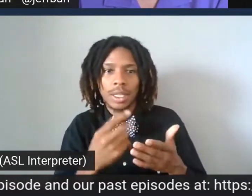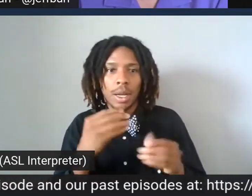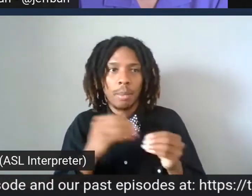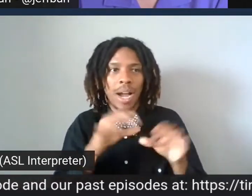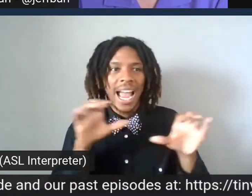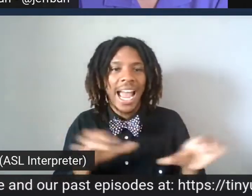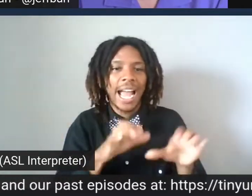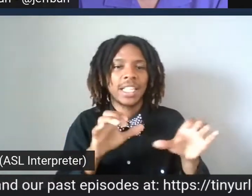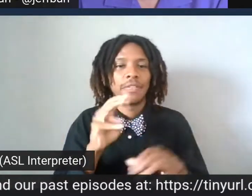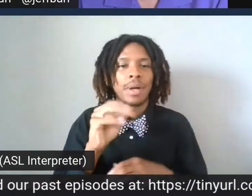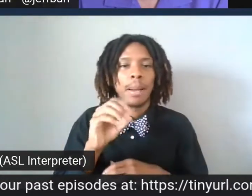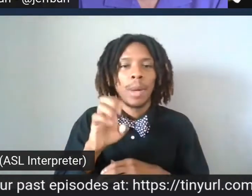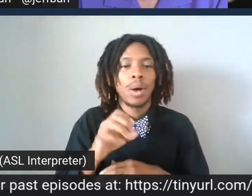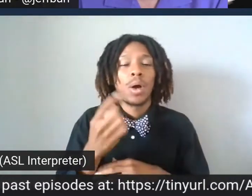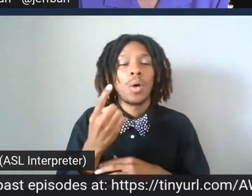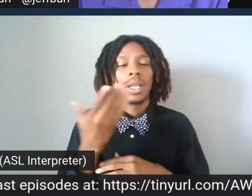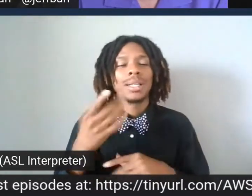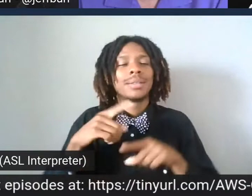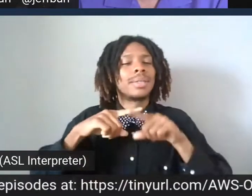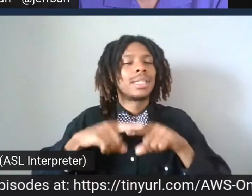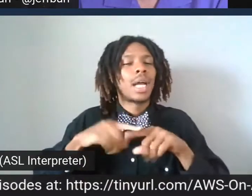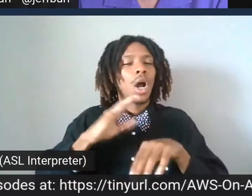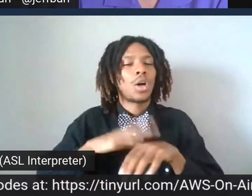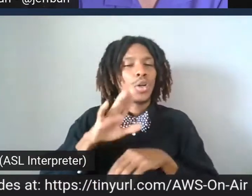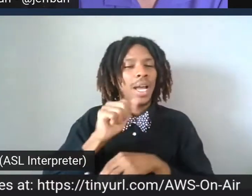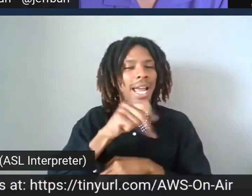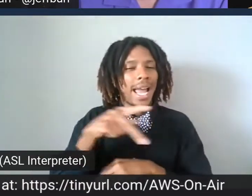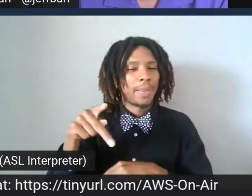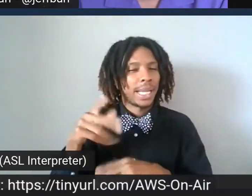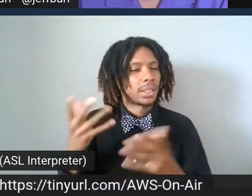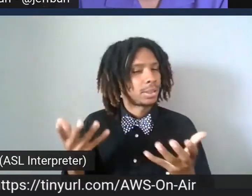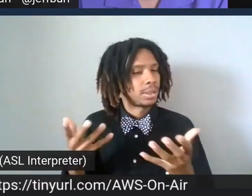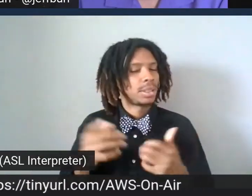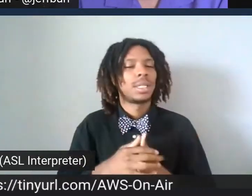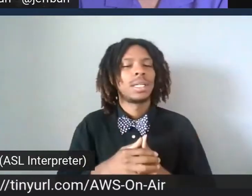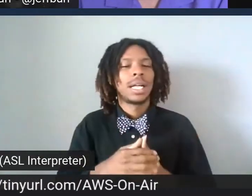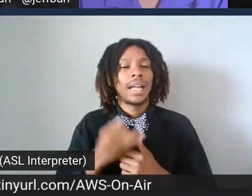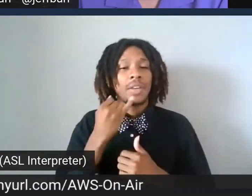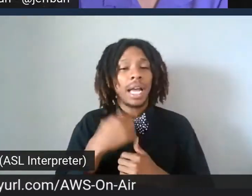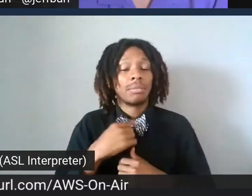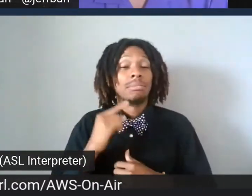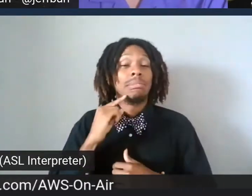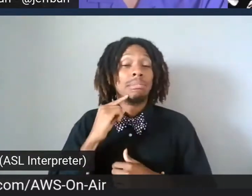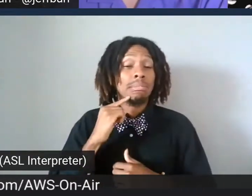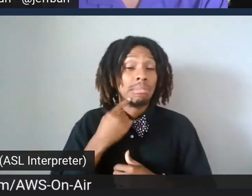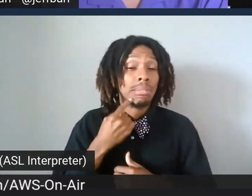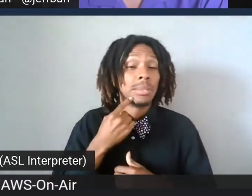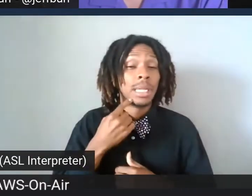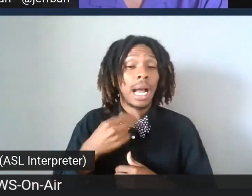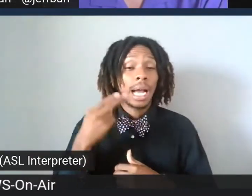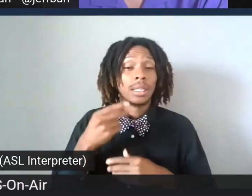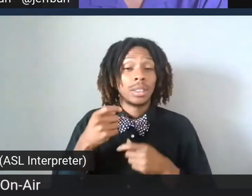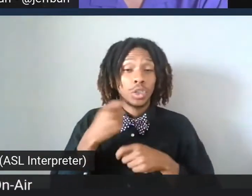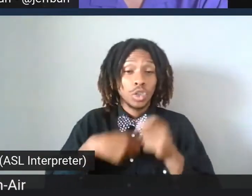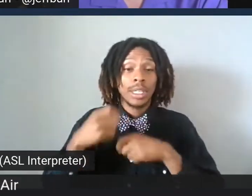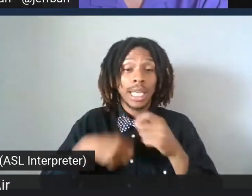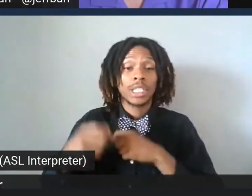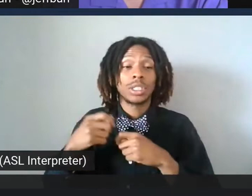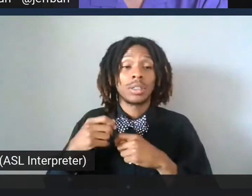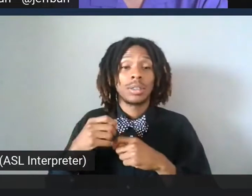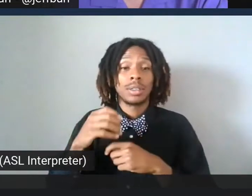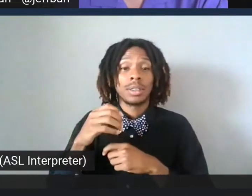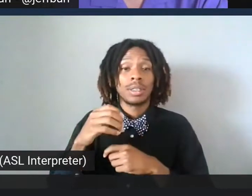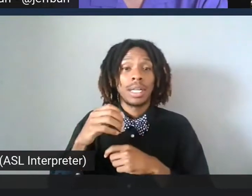So one thing is, it depends on your application. So if you have critical, highly transactional applications, for